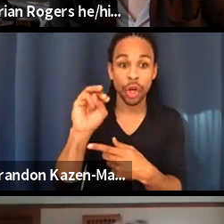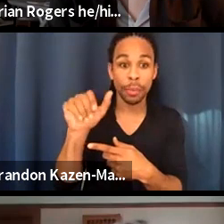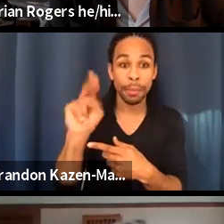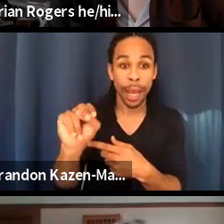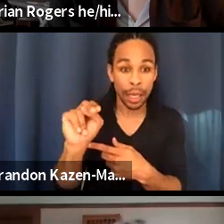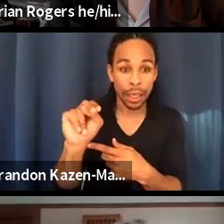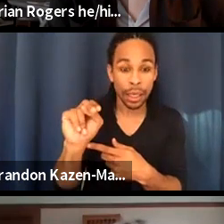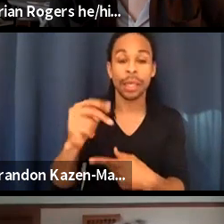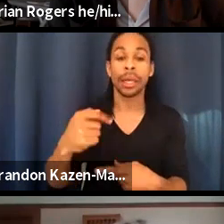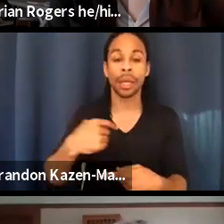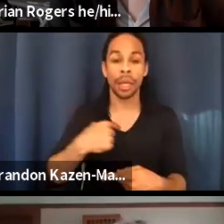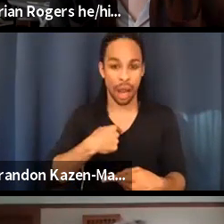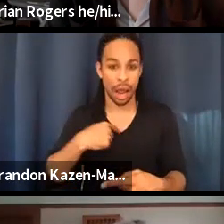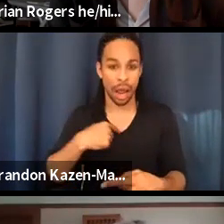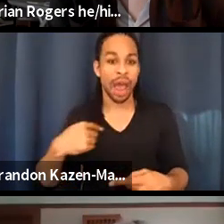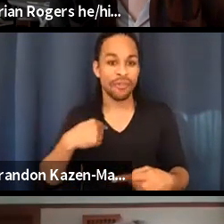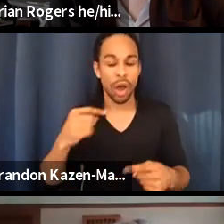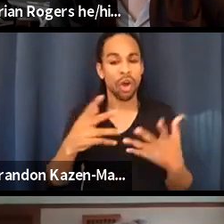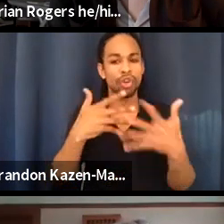shirt.